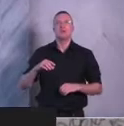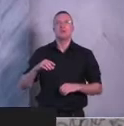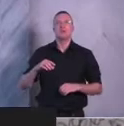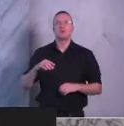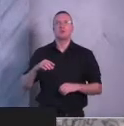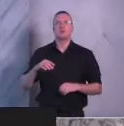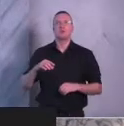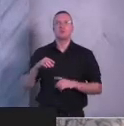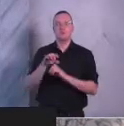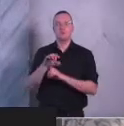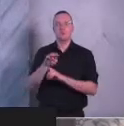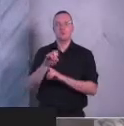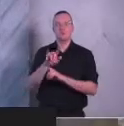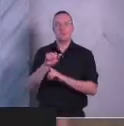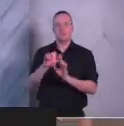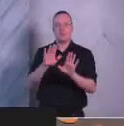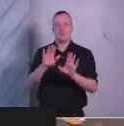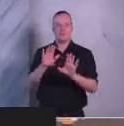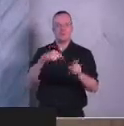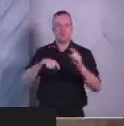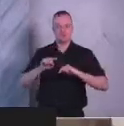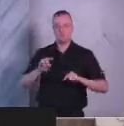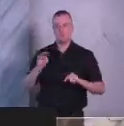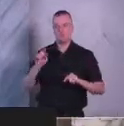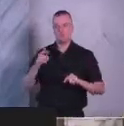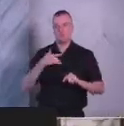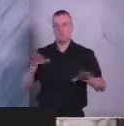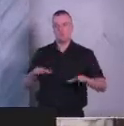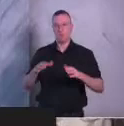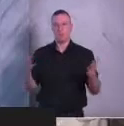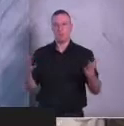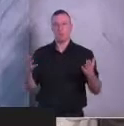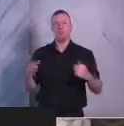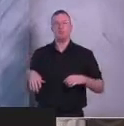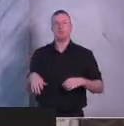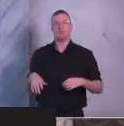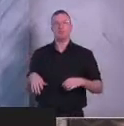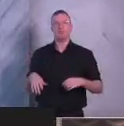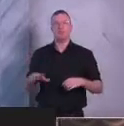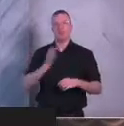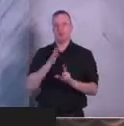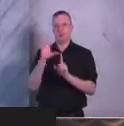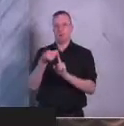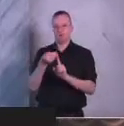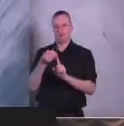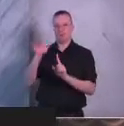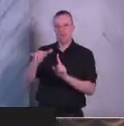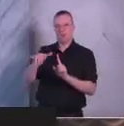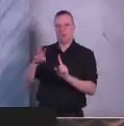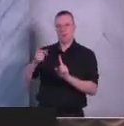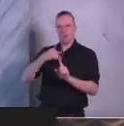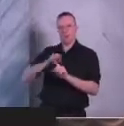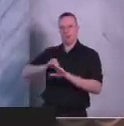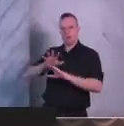the media has, actually, it's not, what the media does is to perpetuate what our culture is, what our